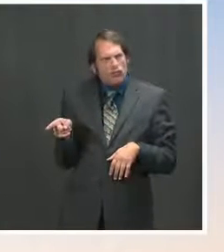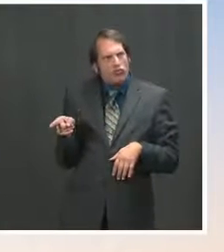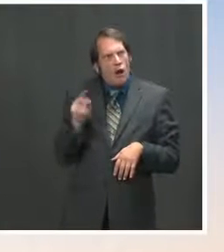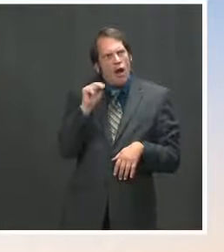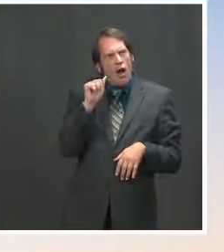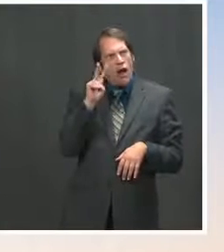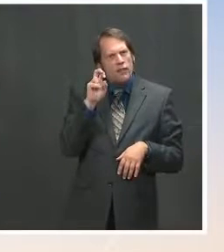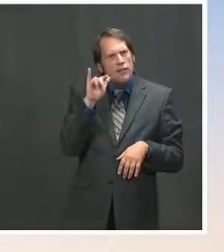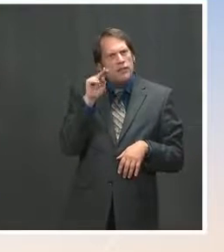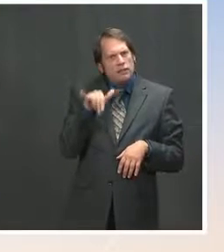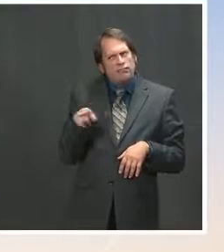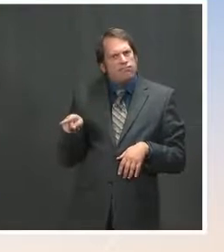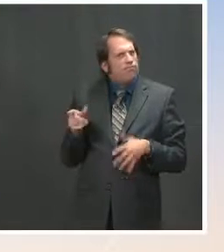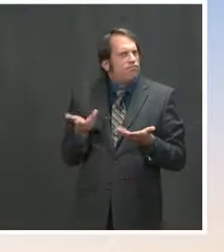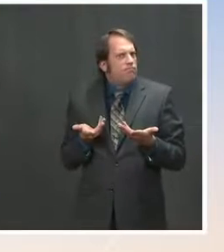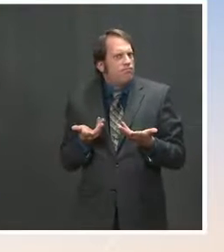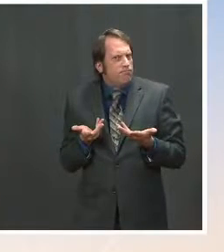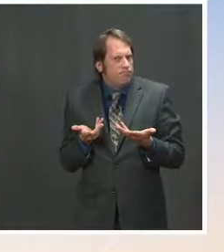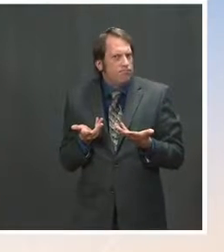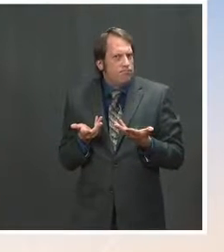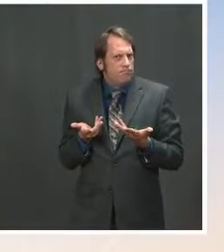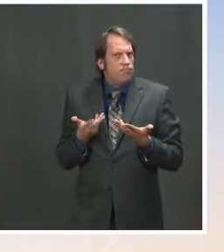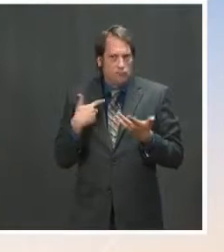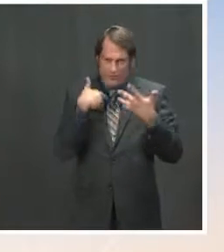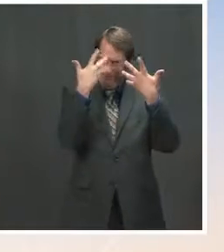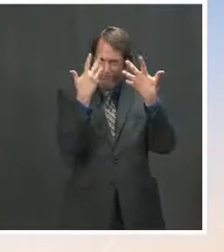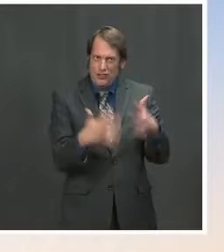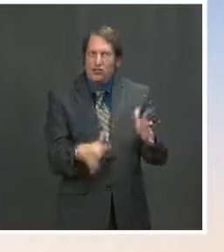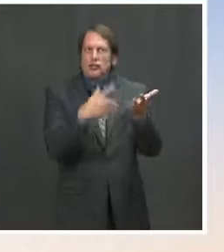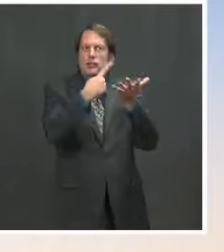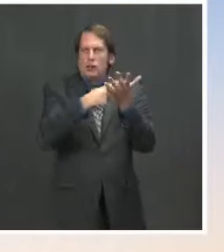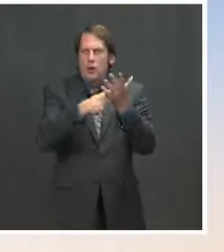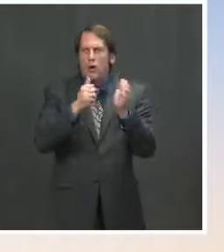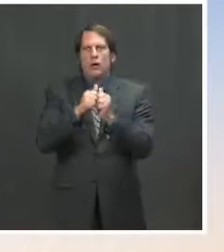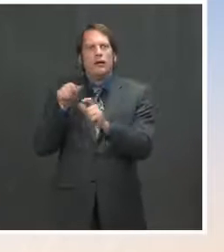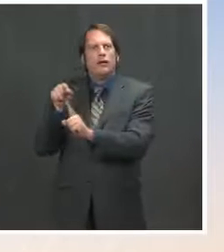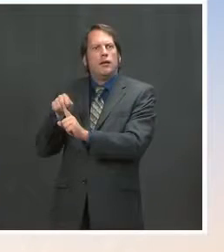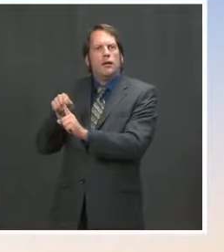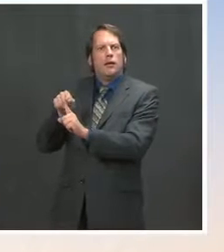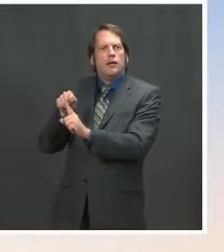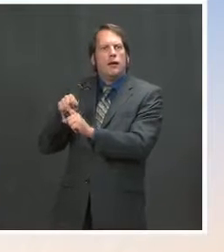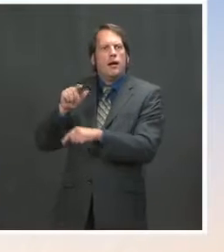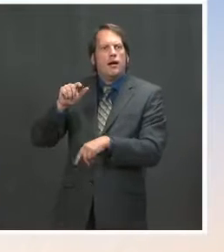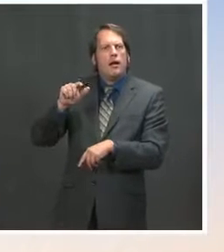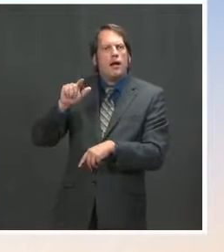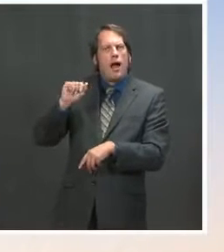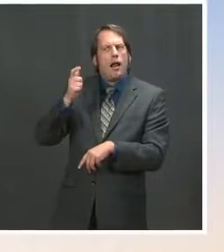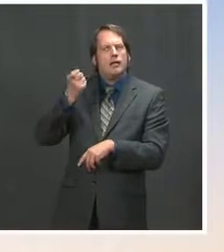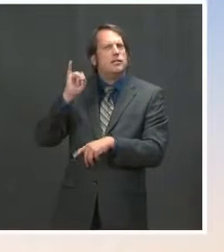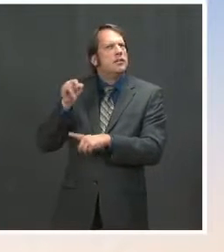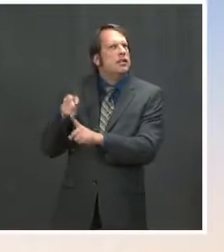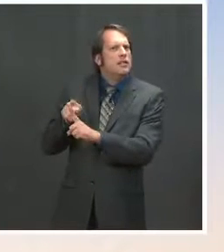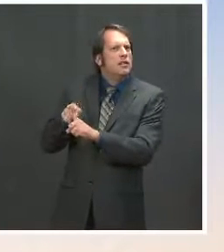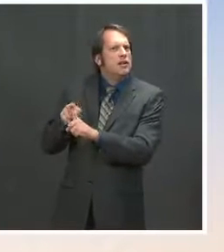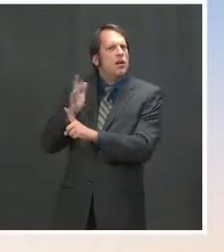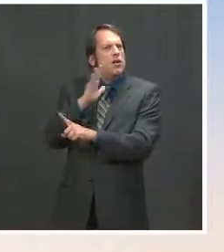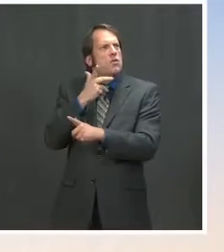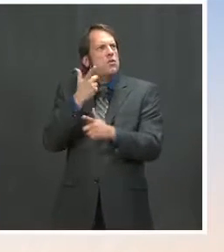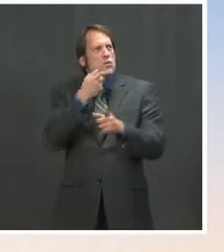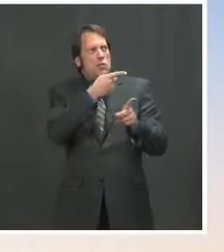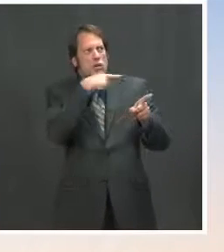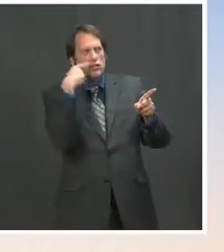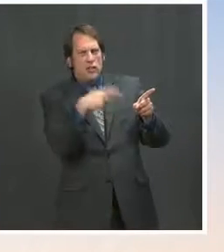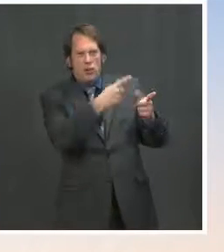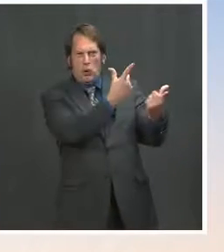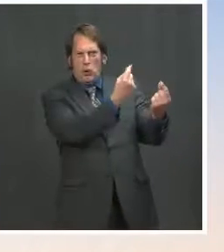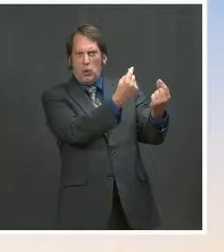in coordination with several key allies and partners, our response to Russia's use of a chemical weapon to poison Alexei Navalny.